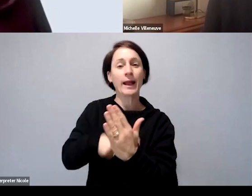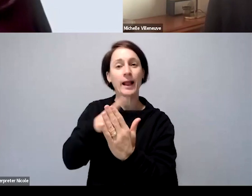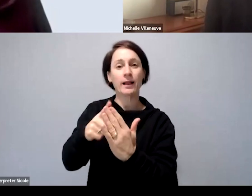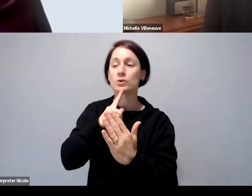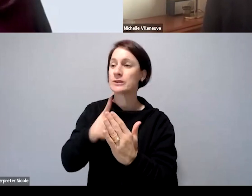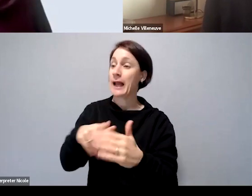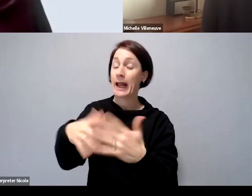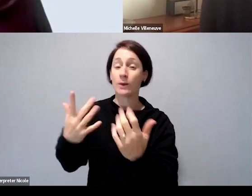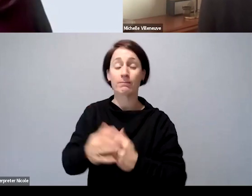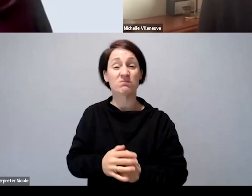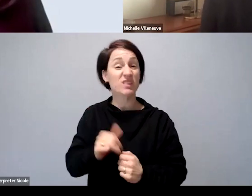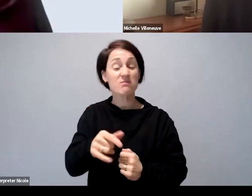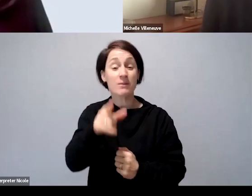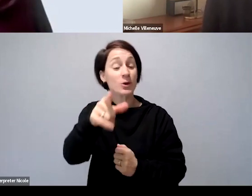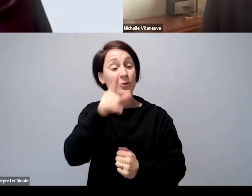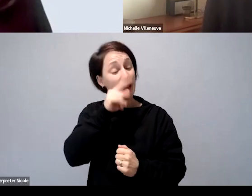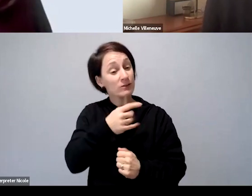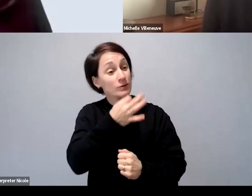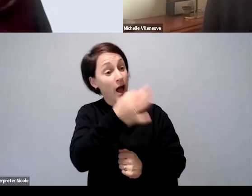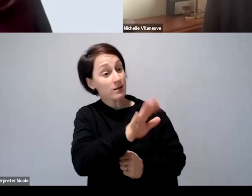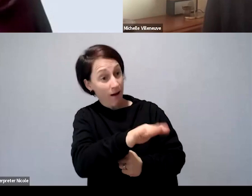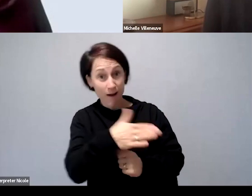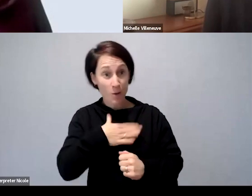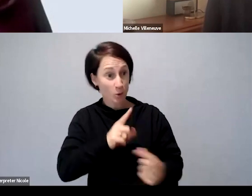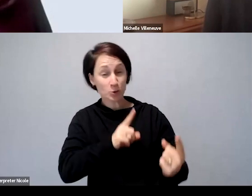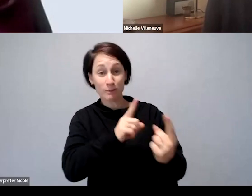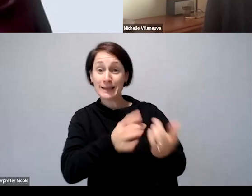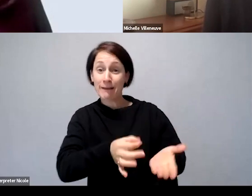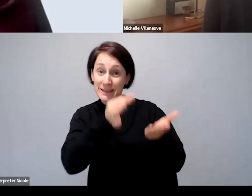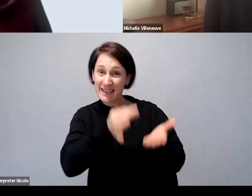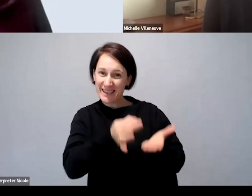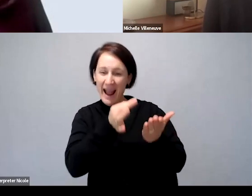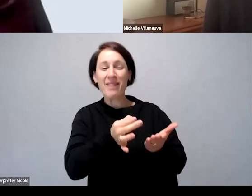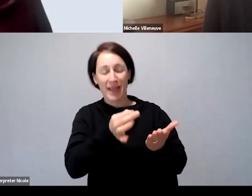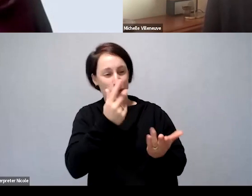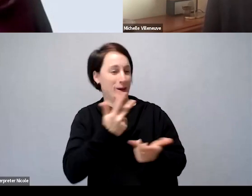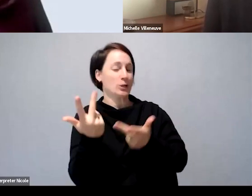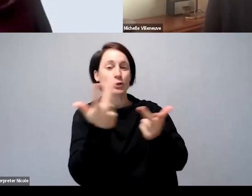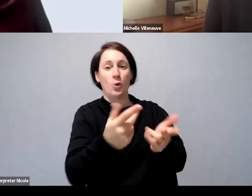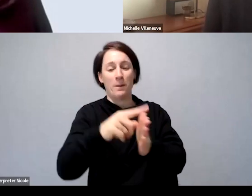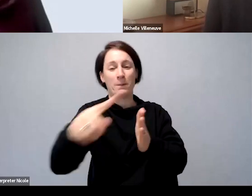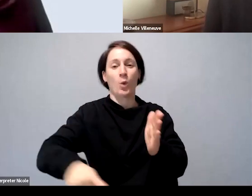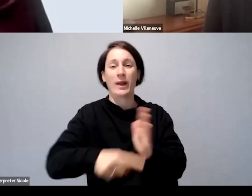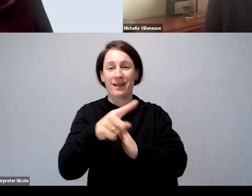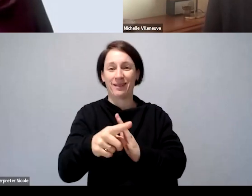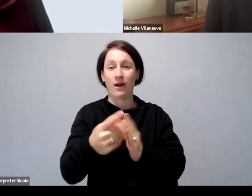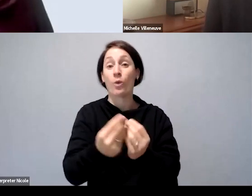with a cup of tea and the capability wheel as a placemat and conversation starter.